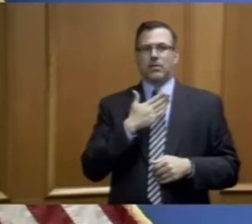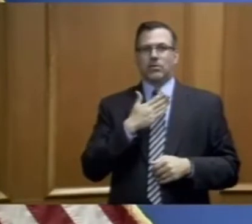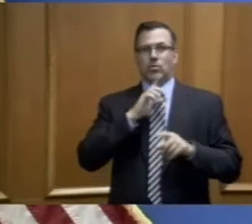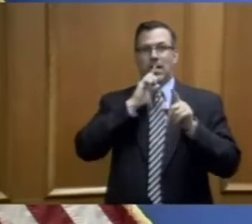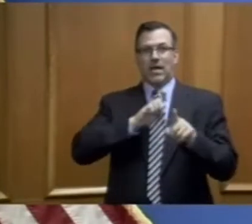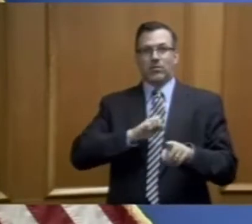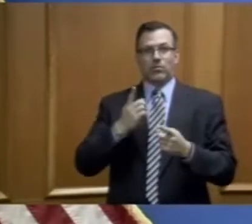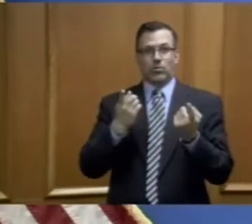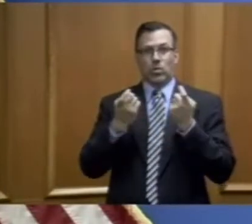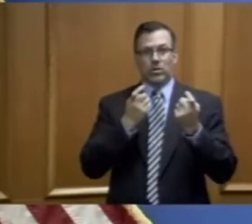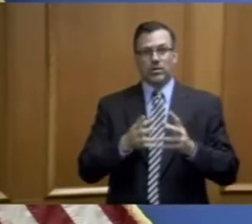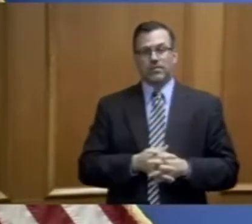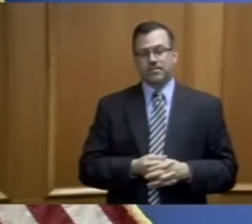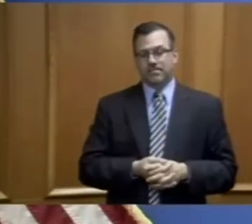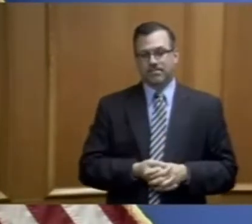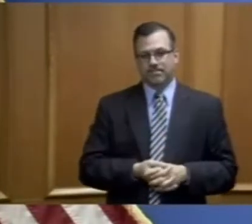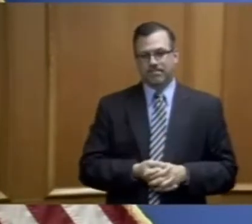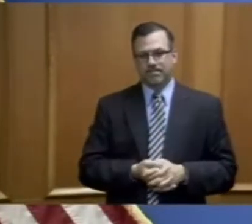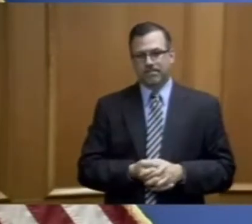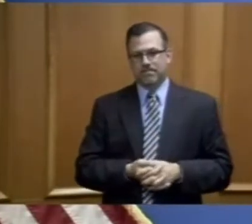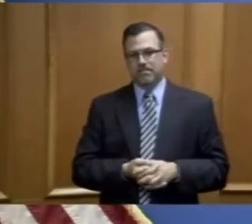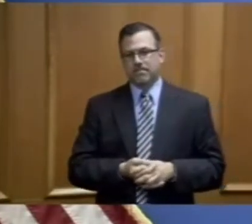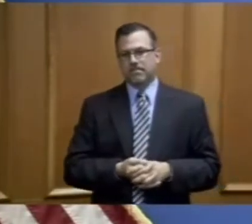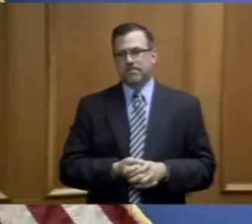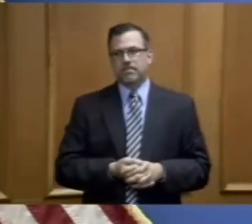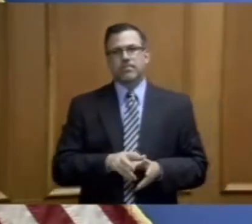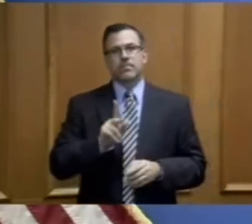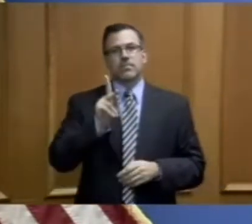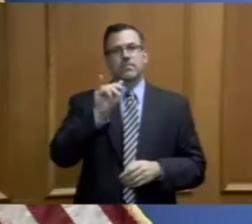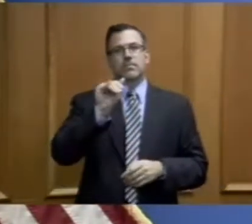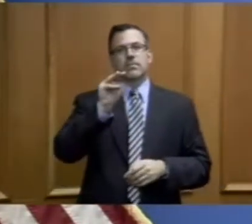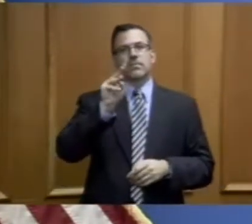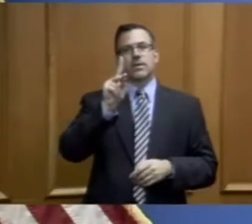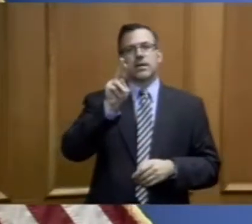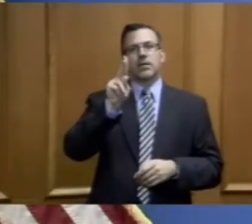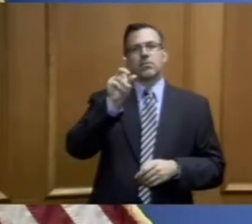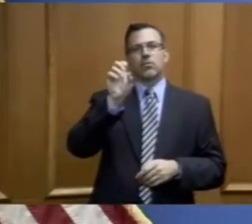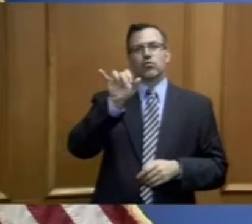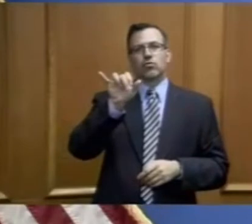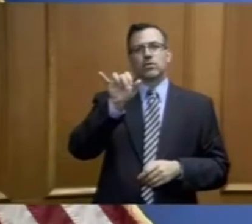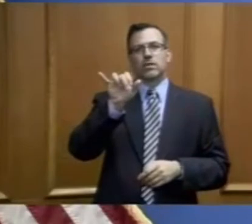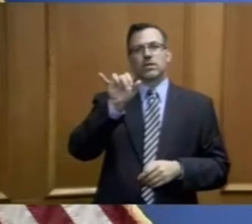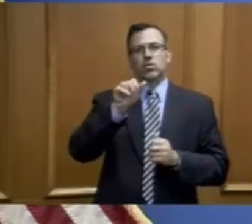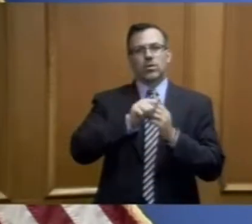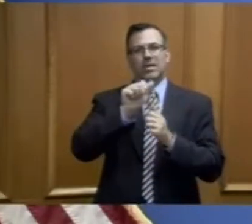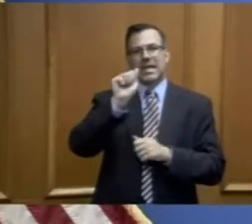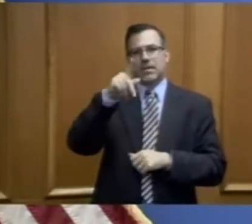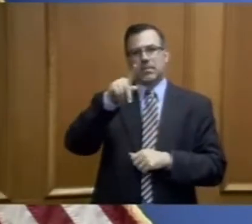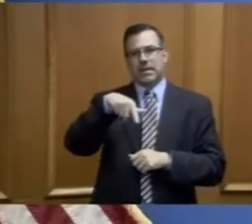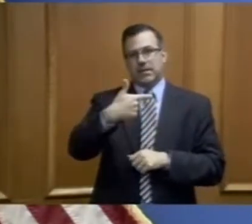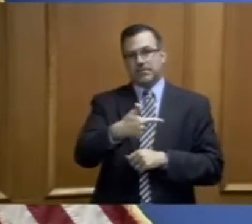questions. Thank you, Governor. First, we'll go to Kim Crucy with the AP. Kim, your line is open.